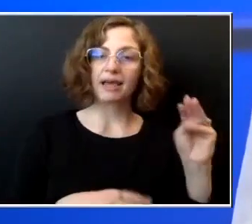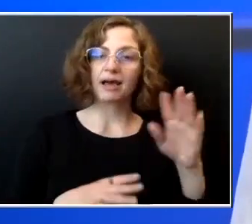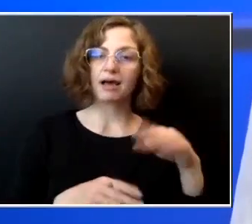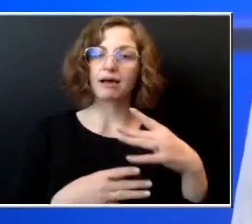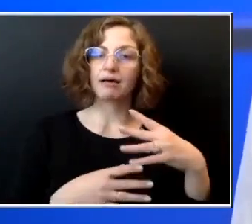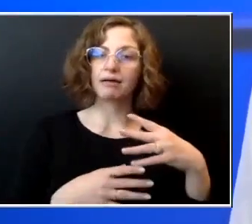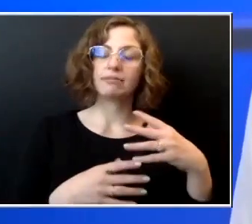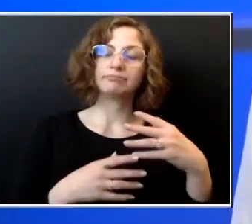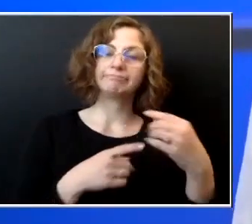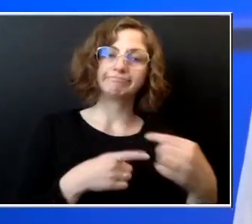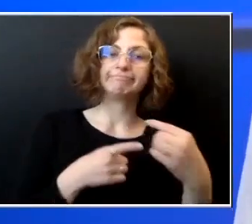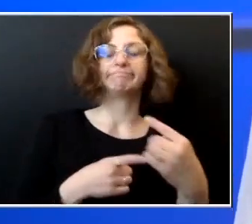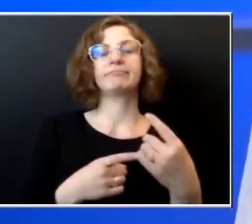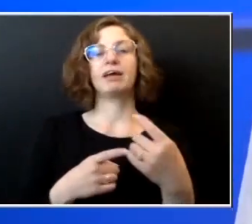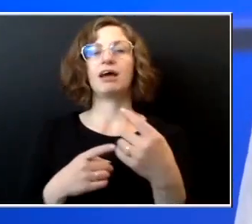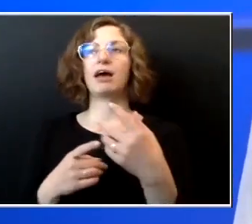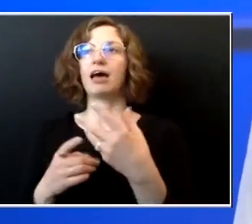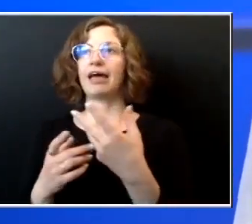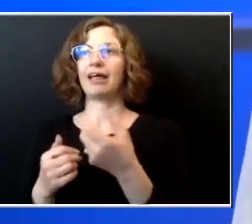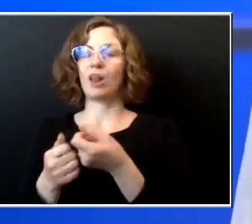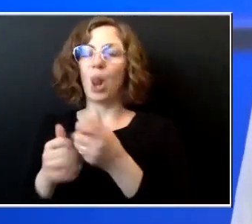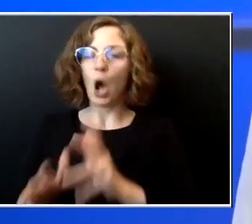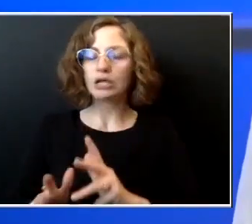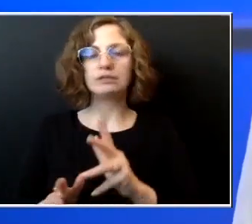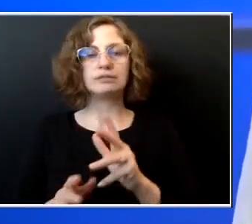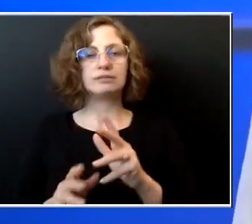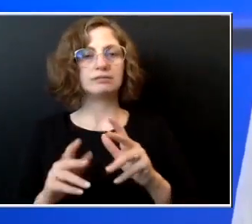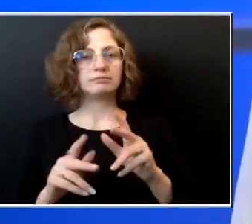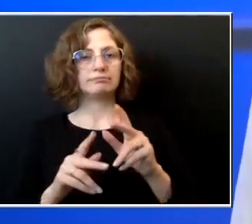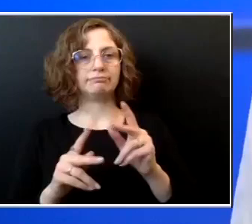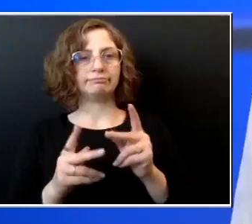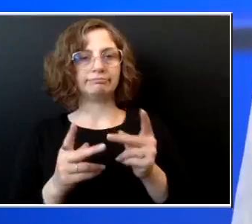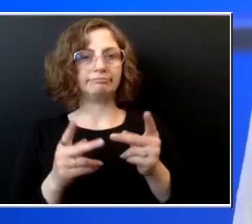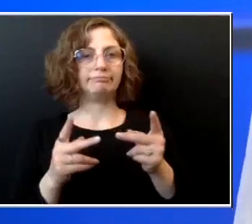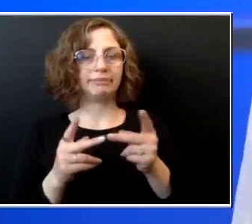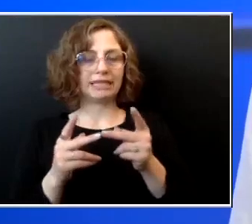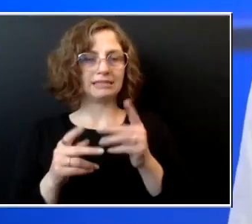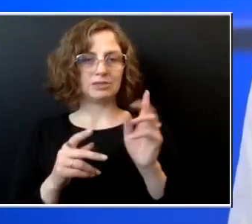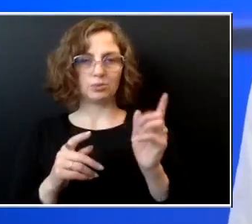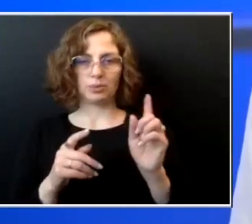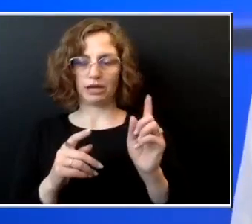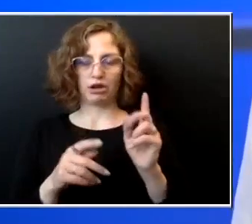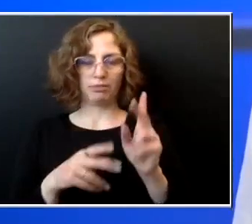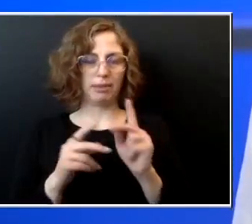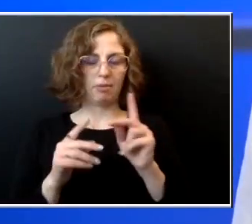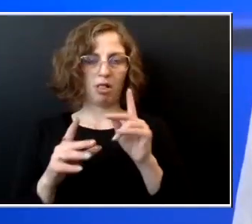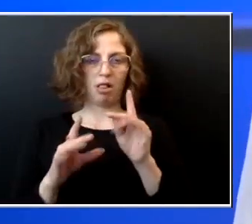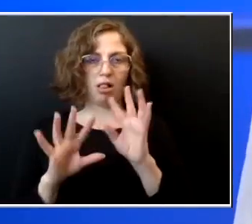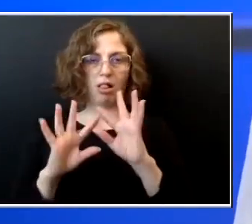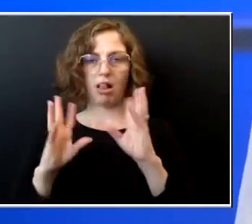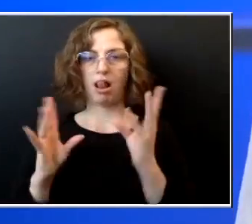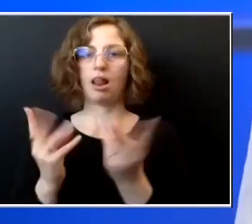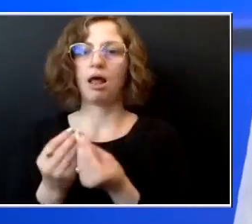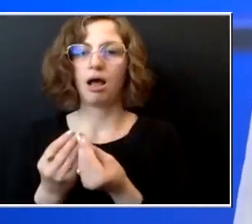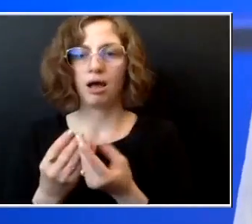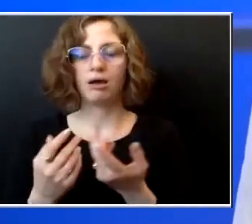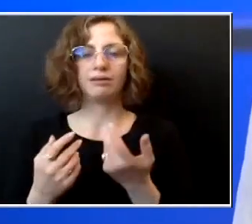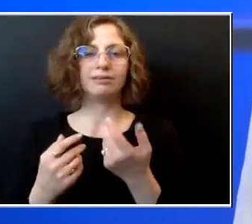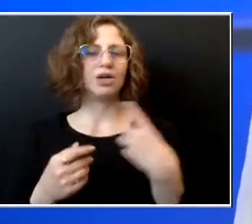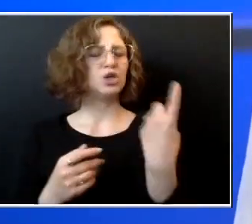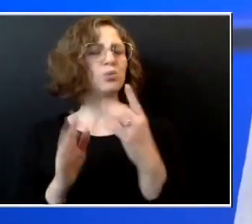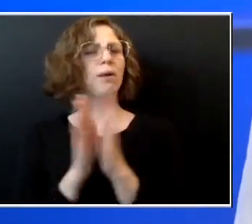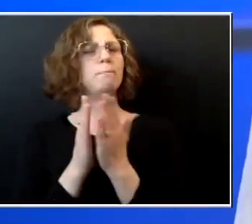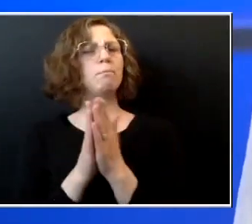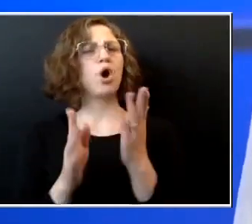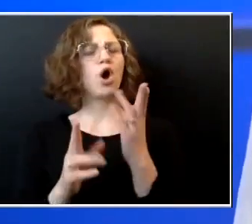places where people gather that happened well before the pandemic. There's a wonderful book called Bowling Alone about the loss of bowling